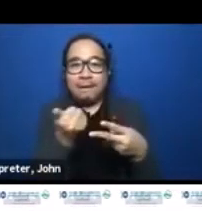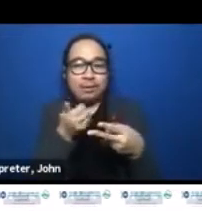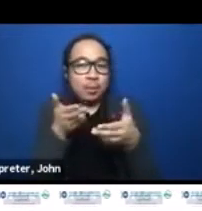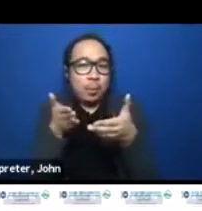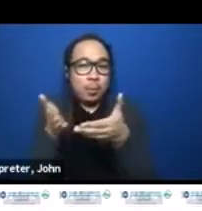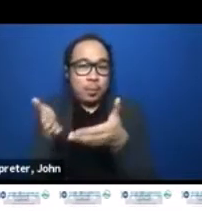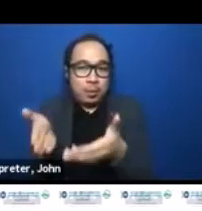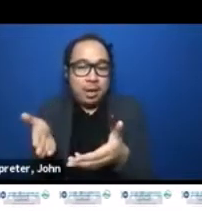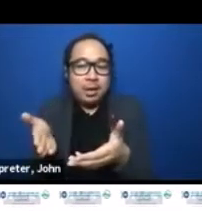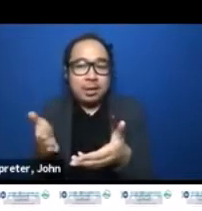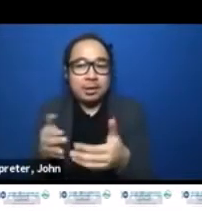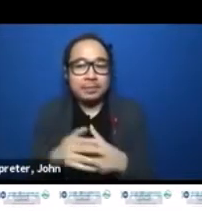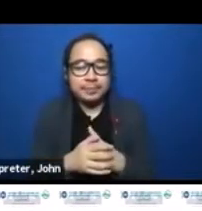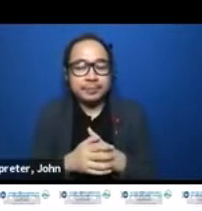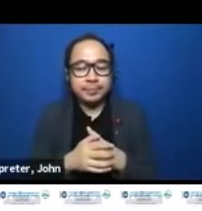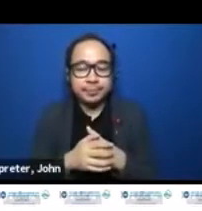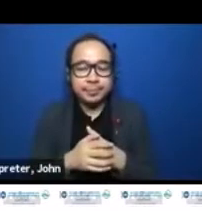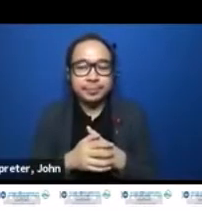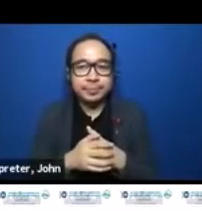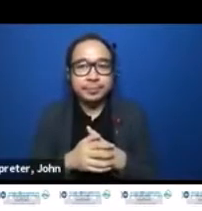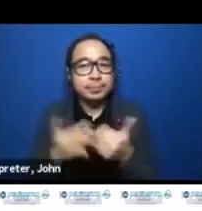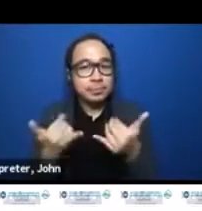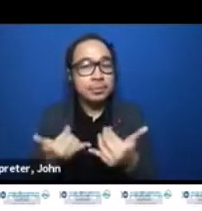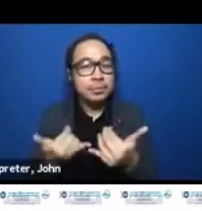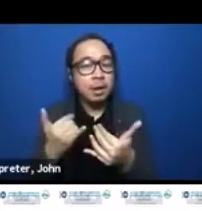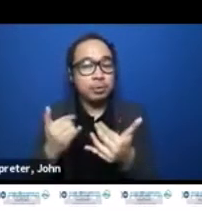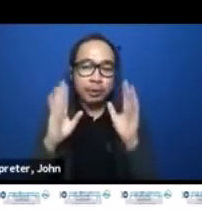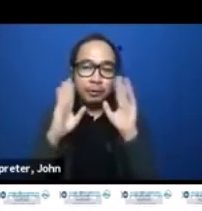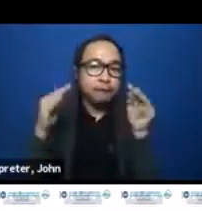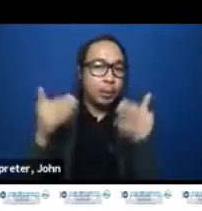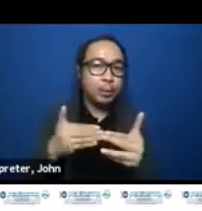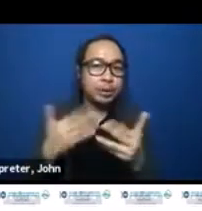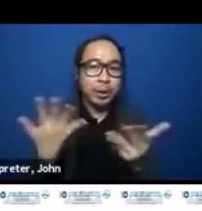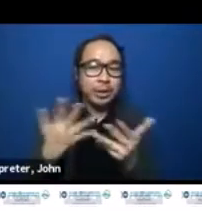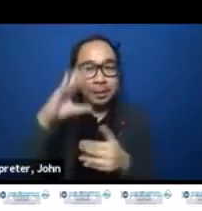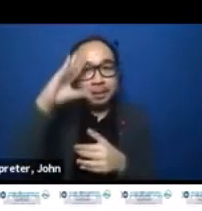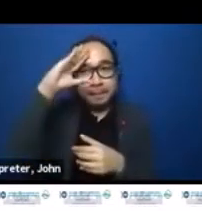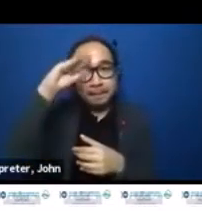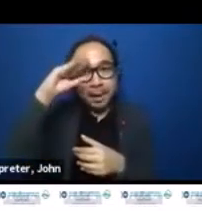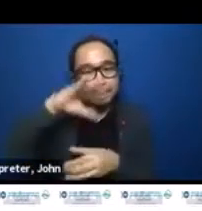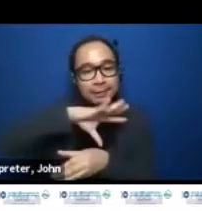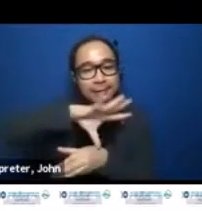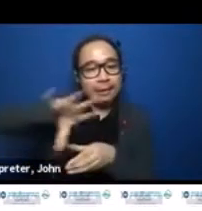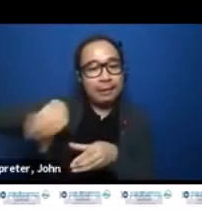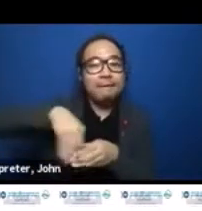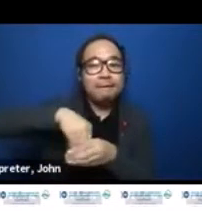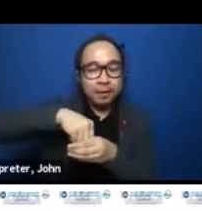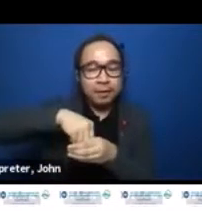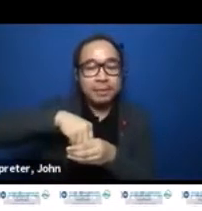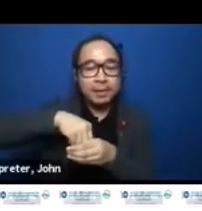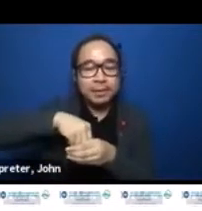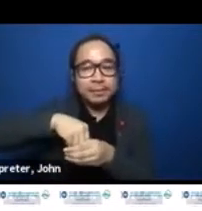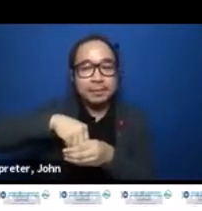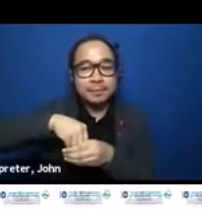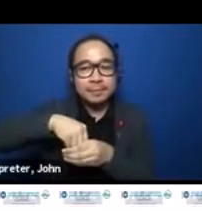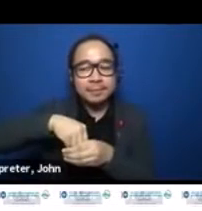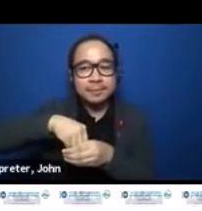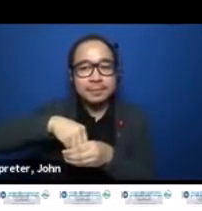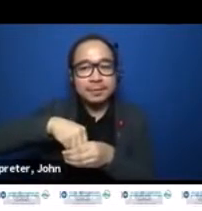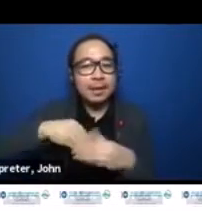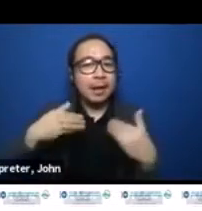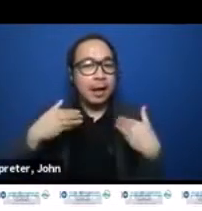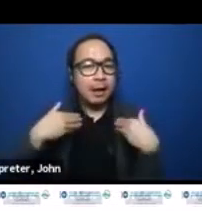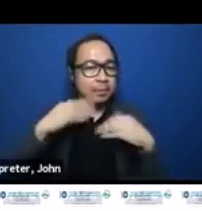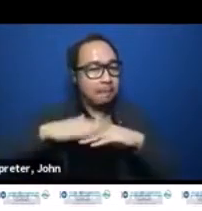we are working on is on male involvement. So there are more